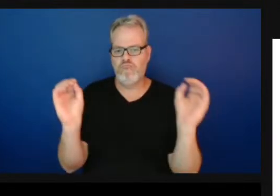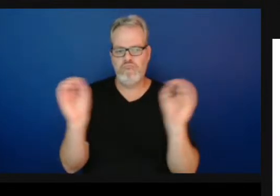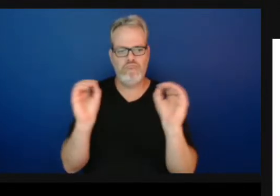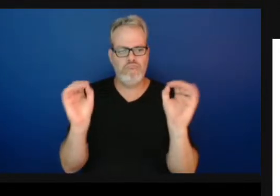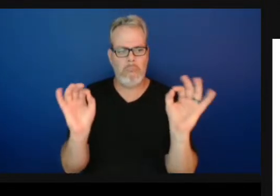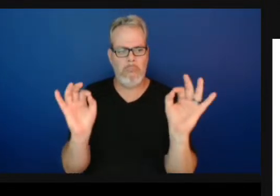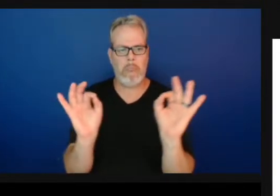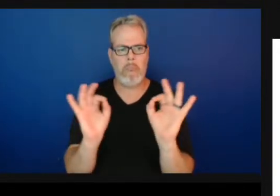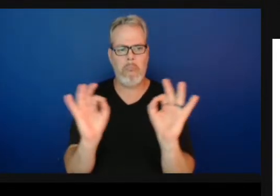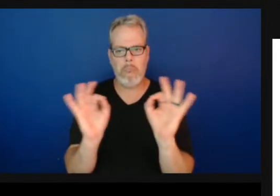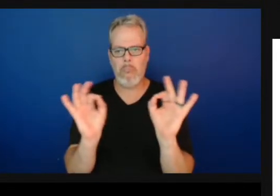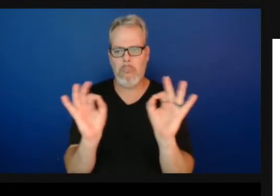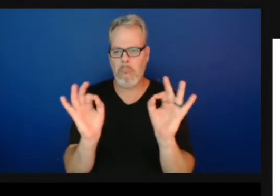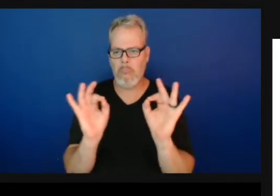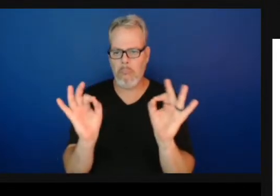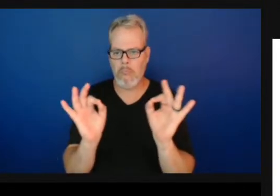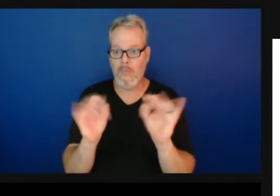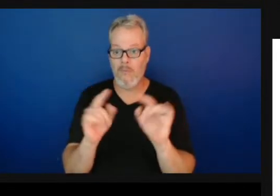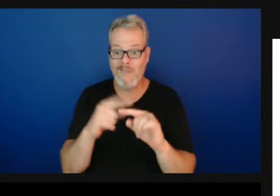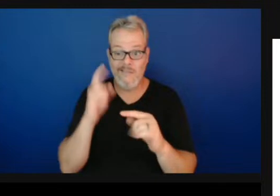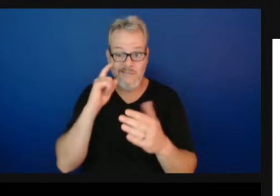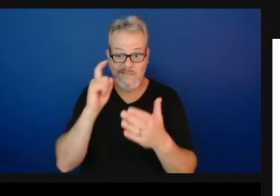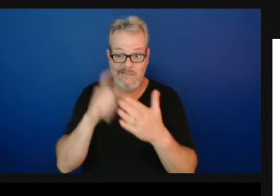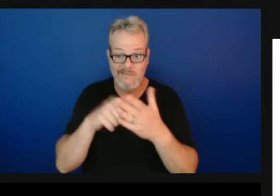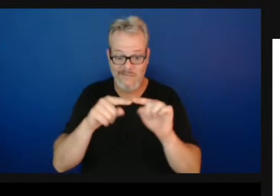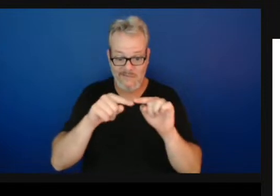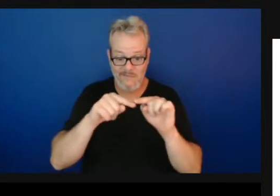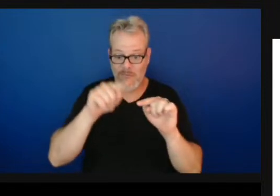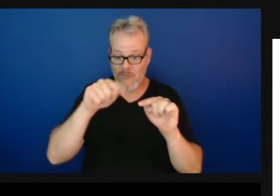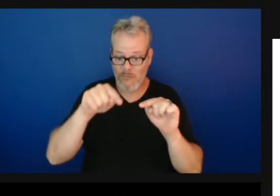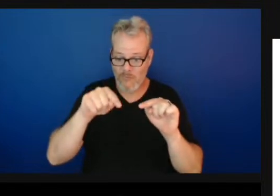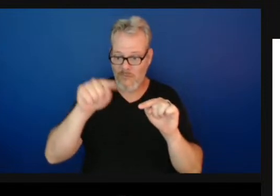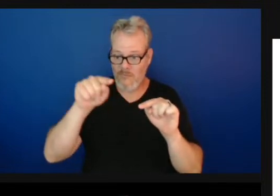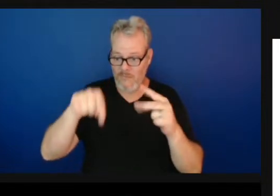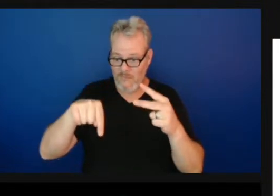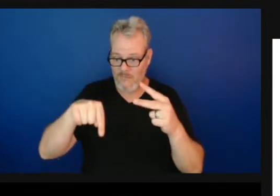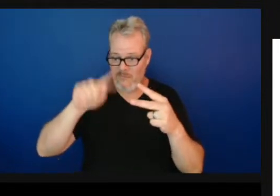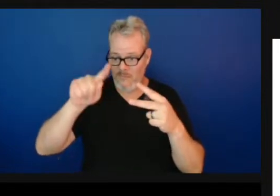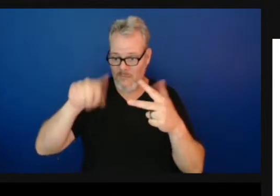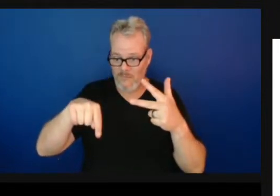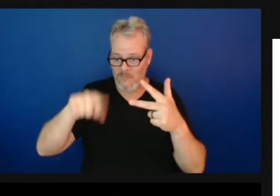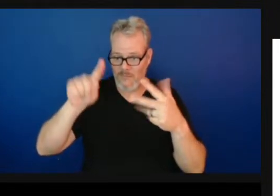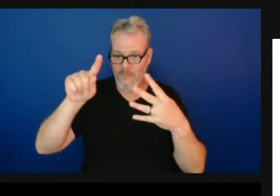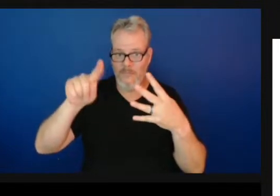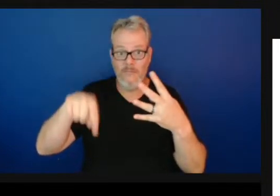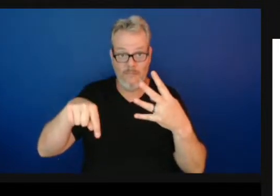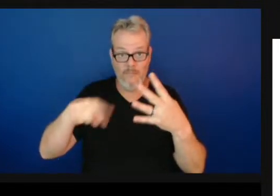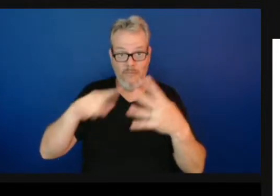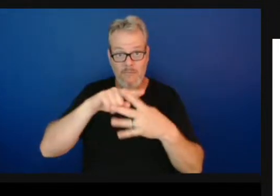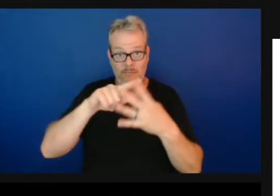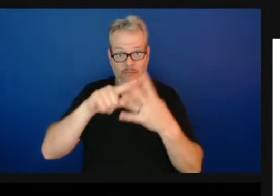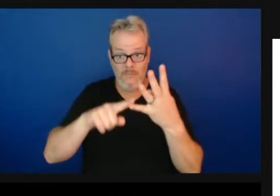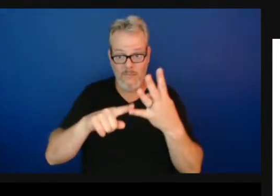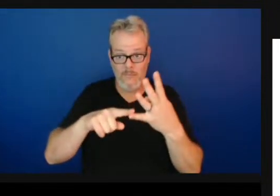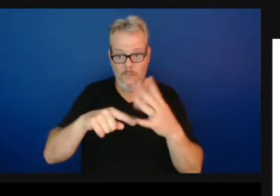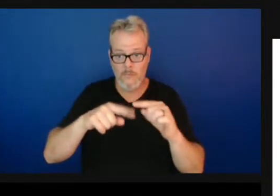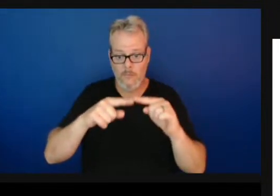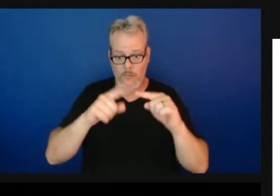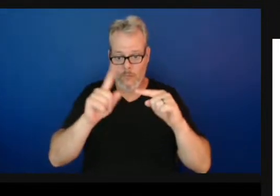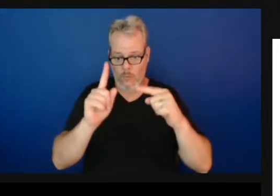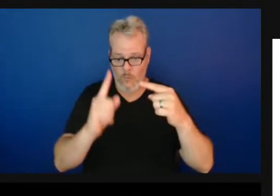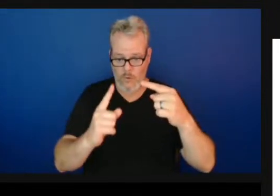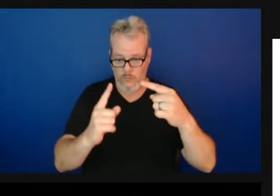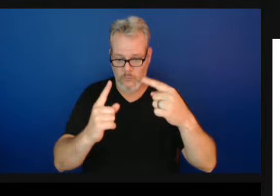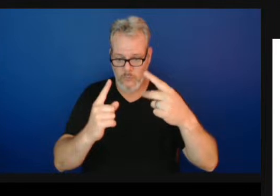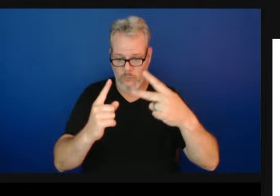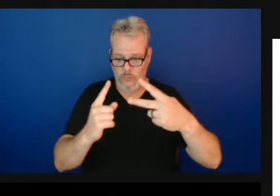through there, but does catch the 4 pulses, 1, 2, 3, 4 right there, or 1, 2,